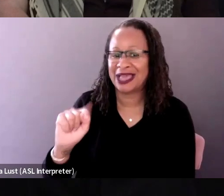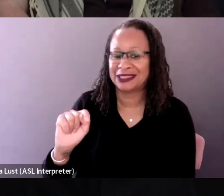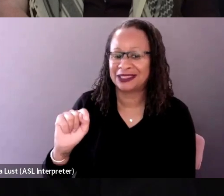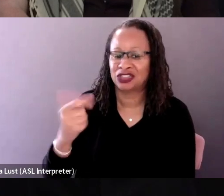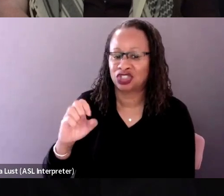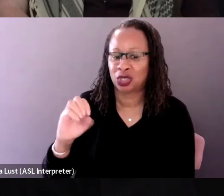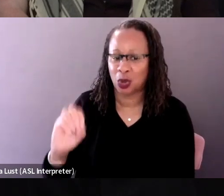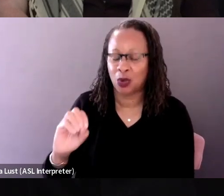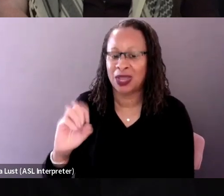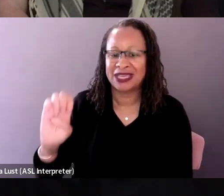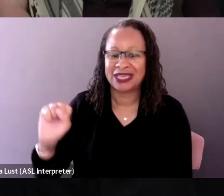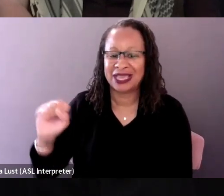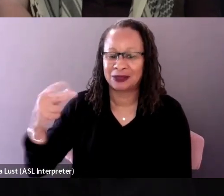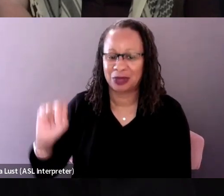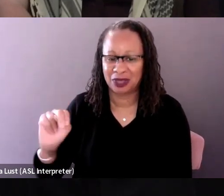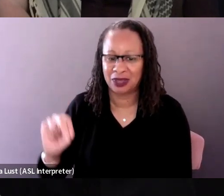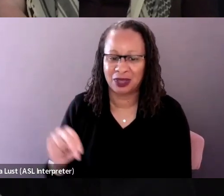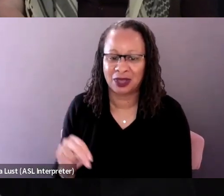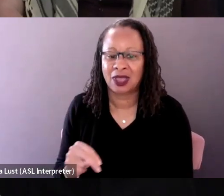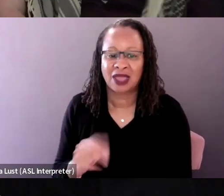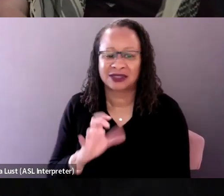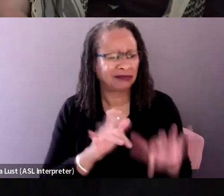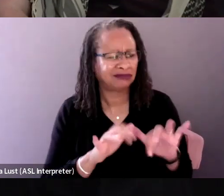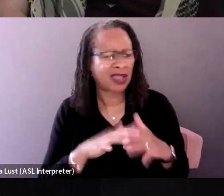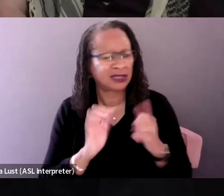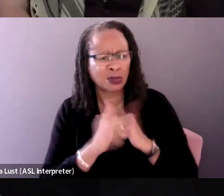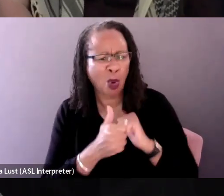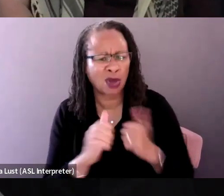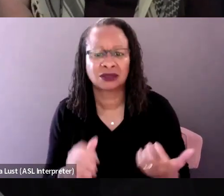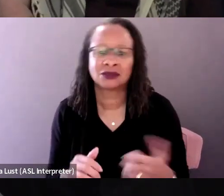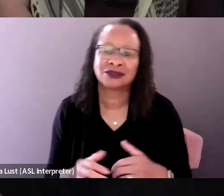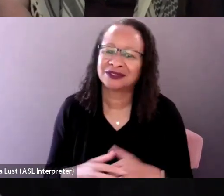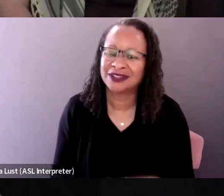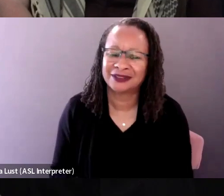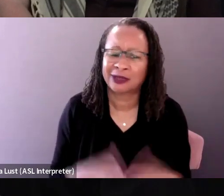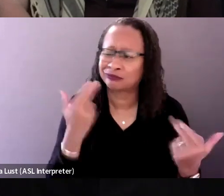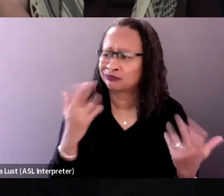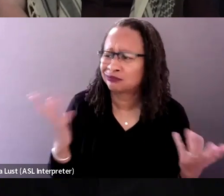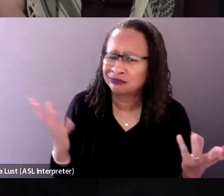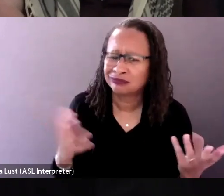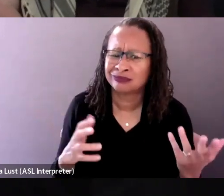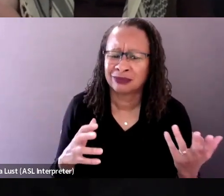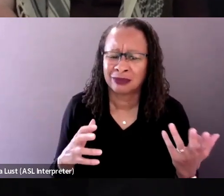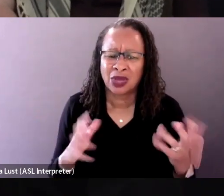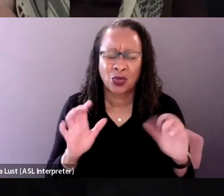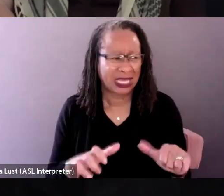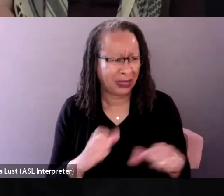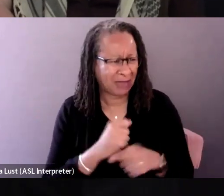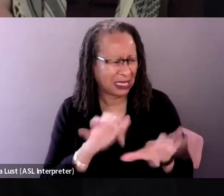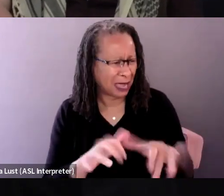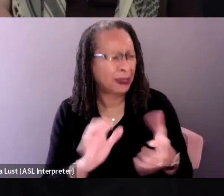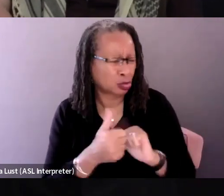they're like, well, is typing a sport? You know, and then everyone's and we were like, yeah, we can make typing a sport. Yeah, typing's a but there was sport.